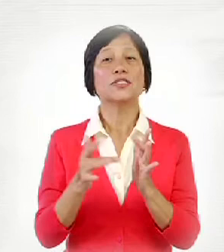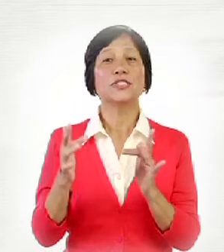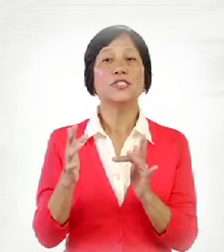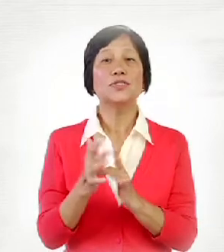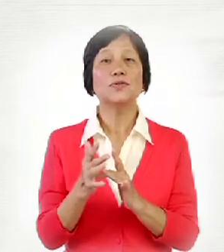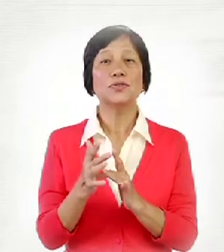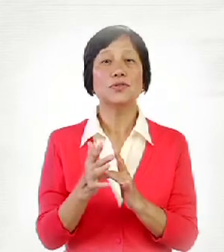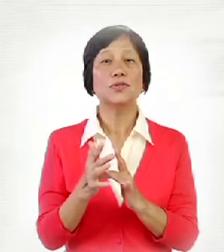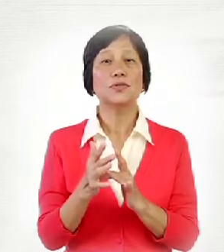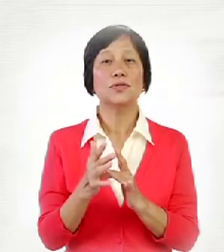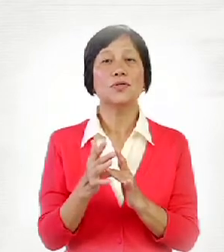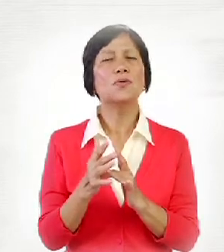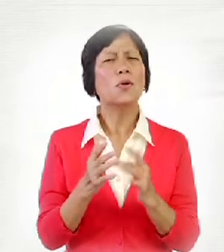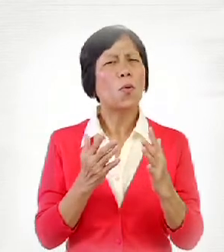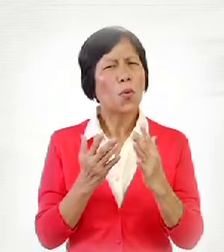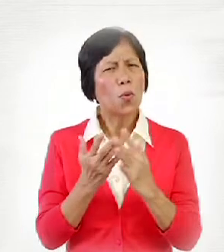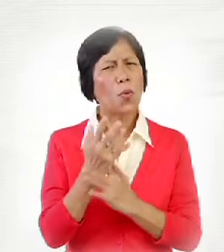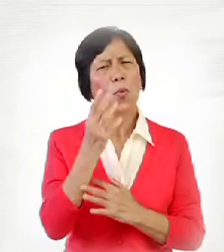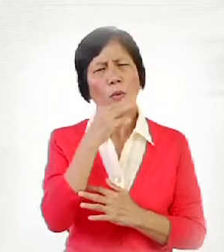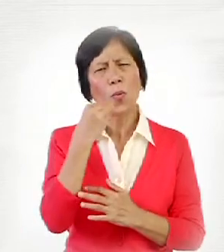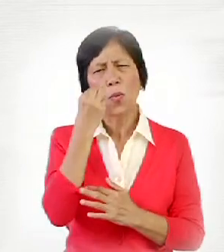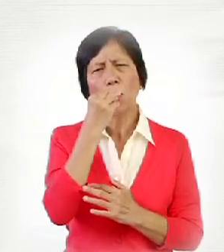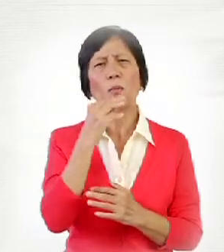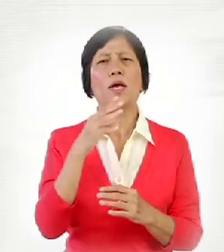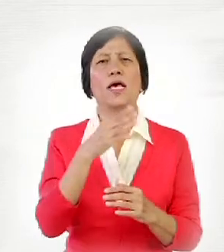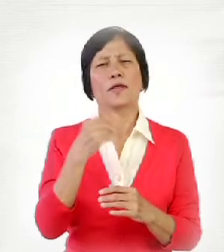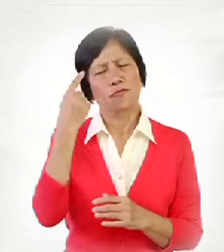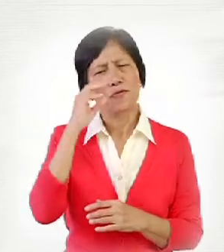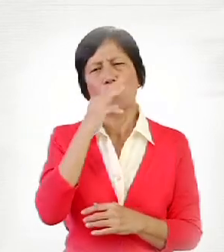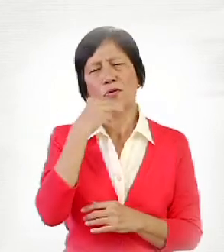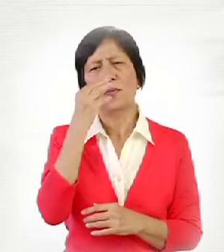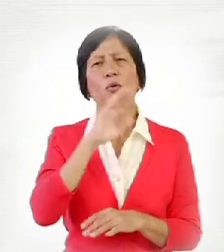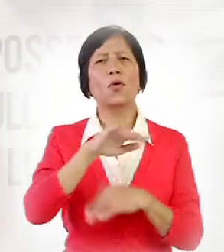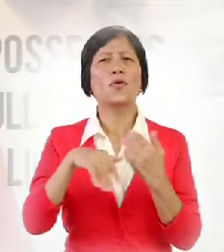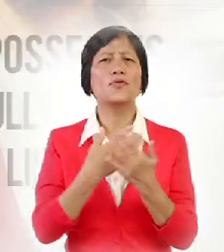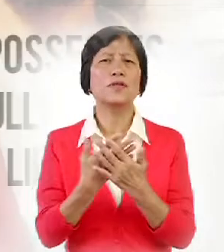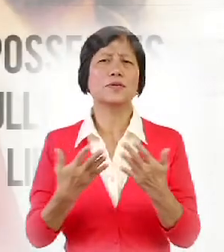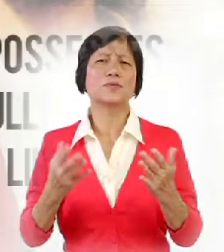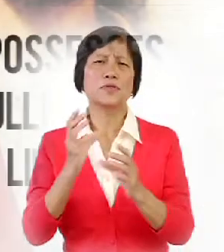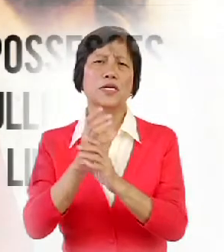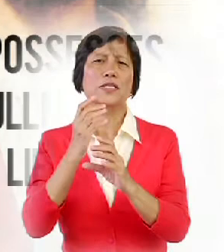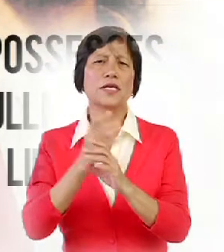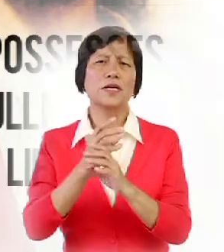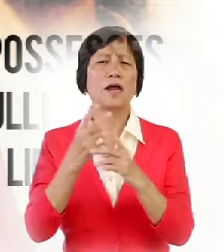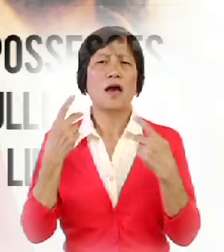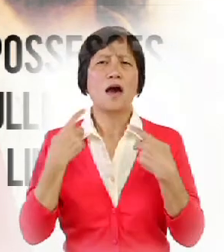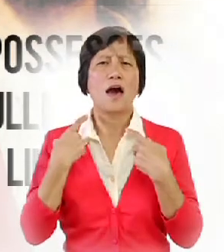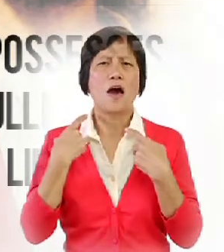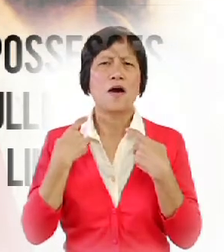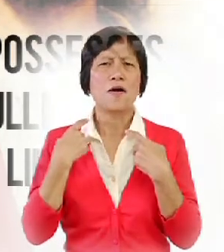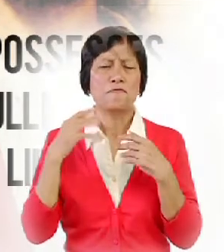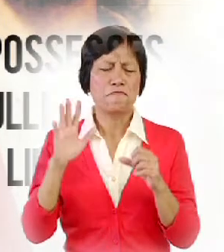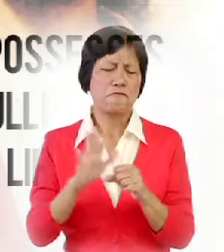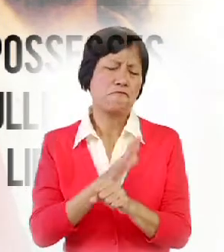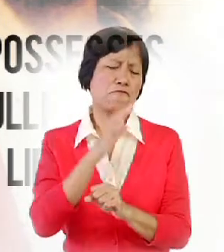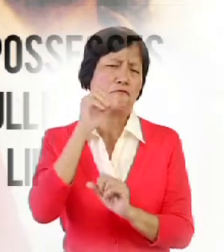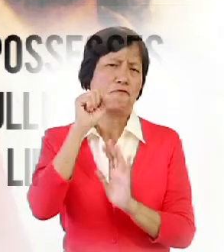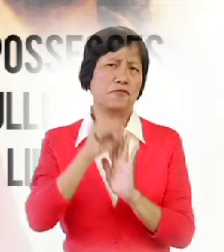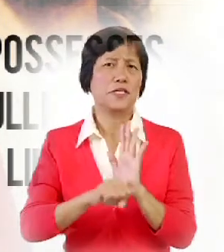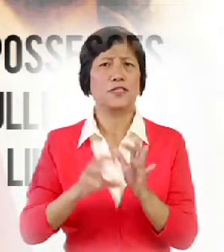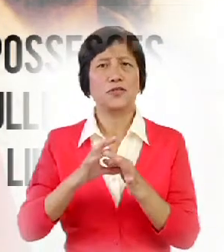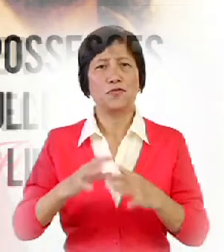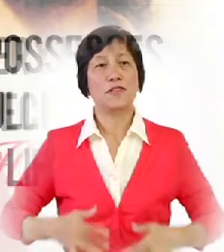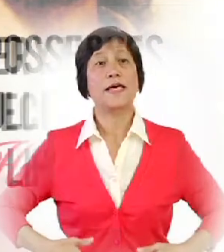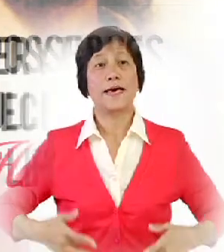Jesus, through whom and for whom everything is created, possesses the fullness of